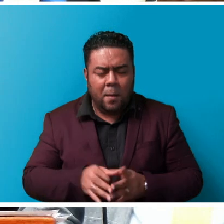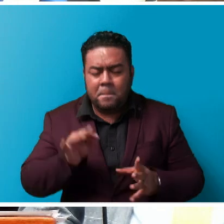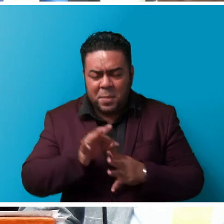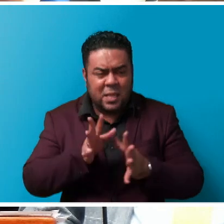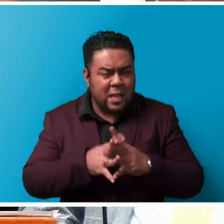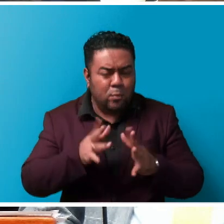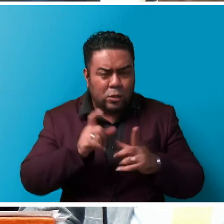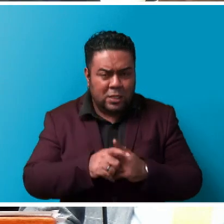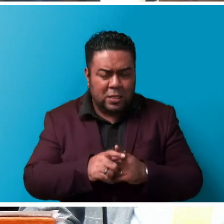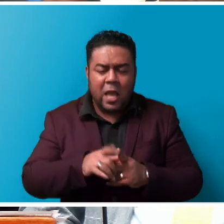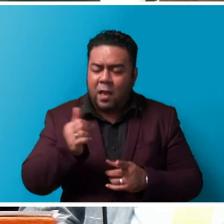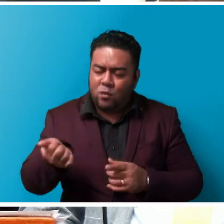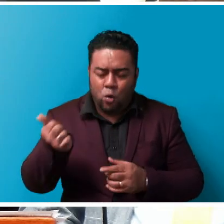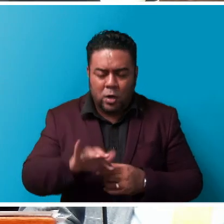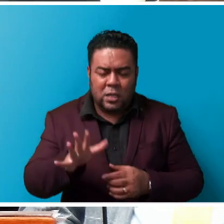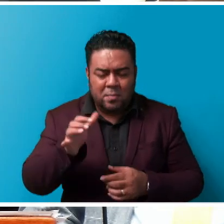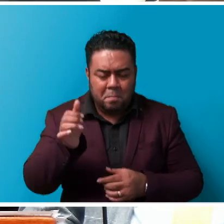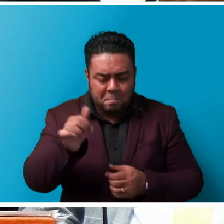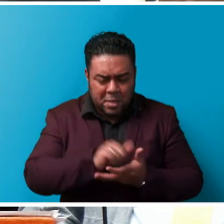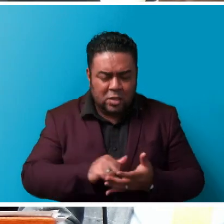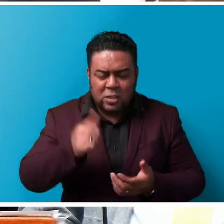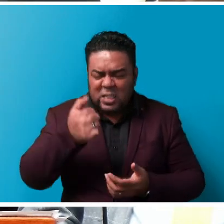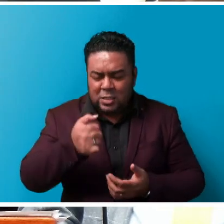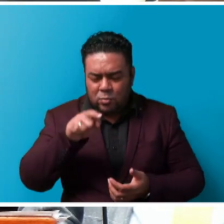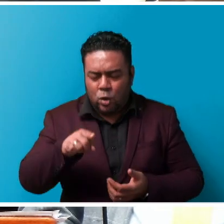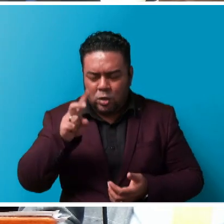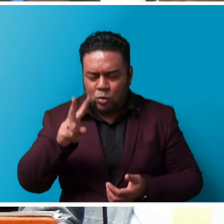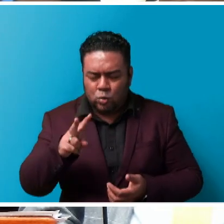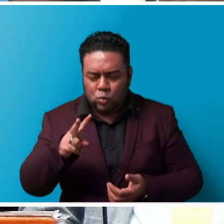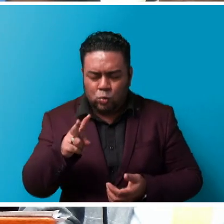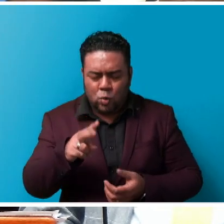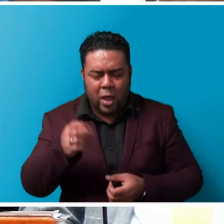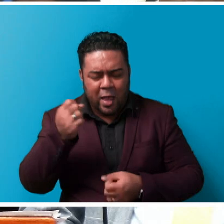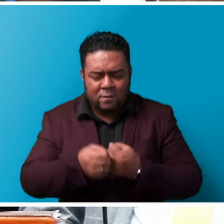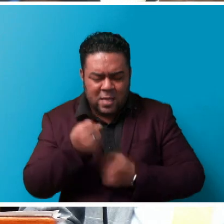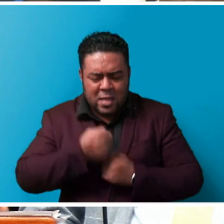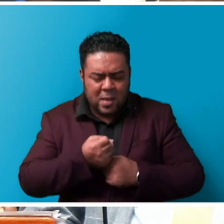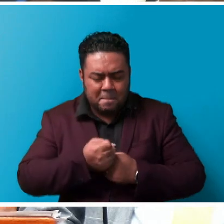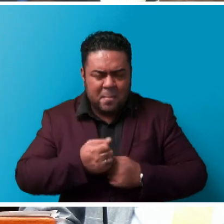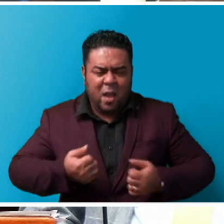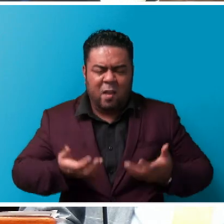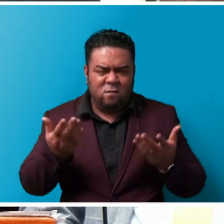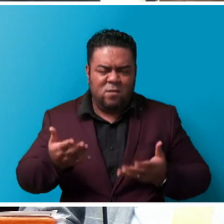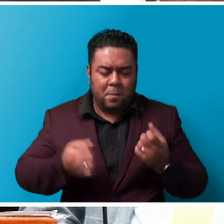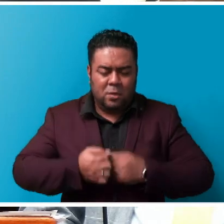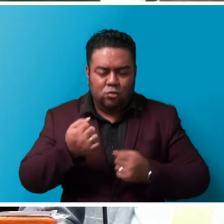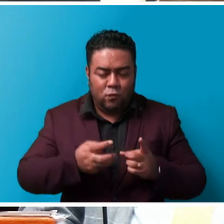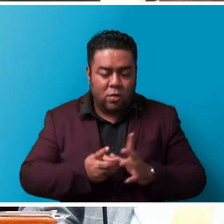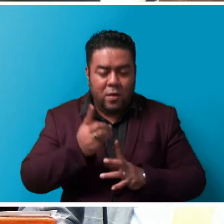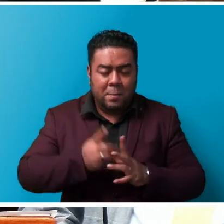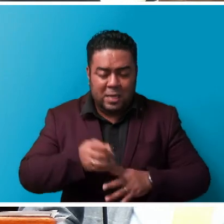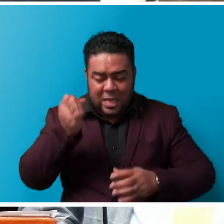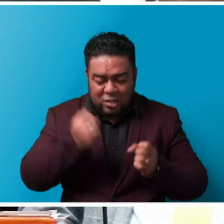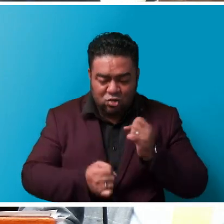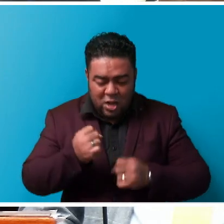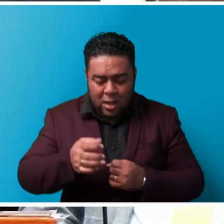the ministry has already purchased 2.6 million worth of heavy machinery to assist our development engineers. And some